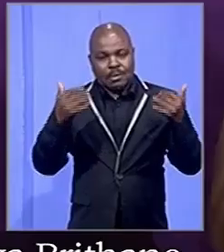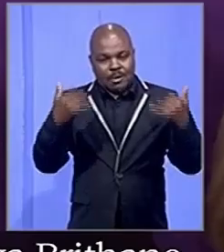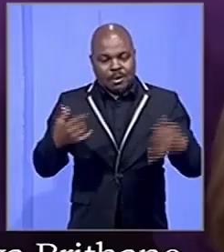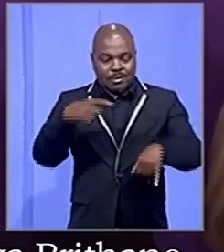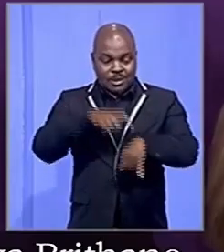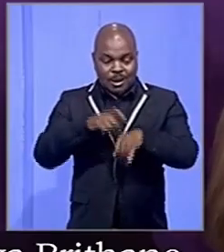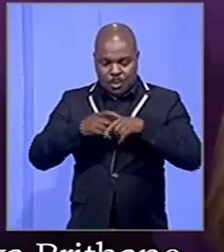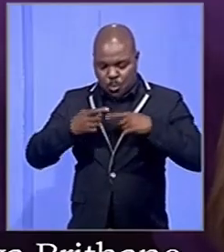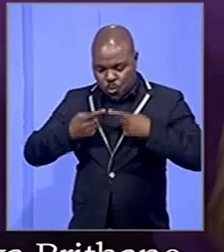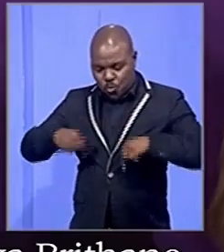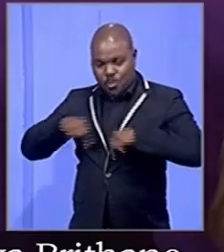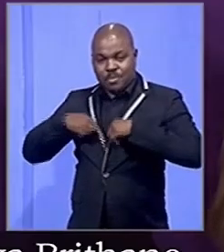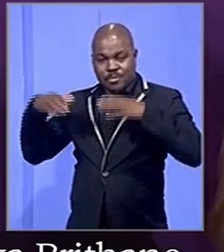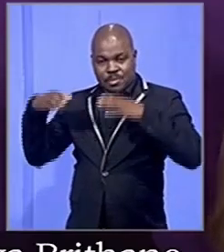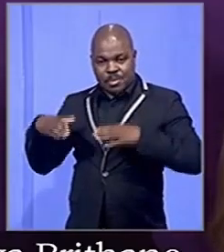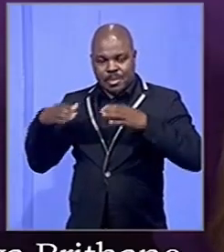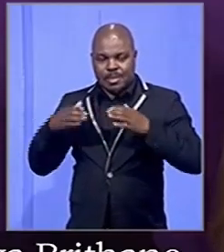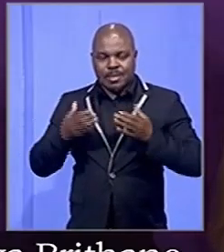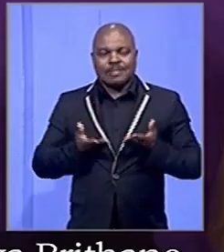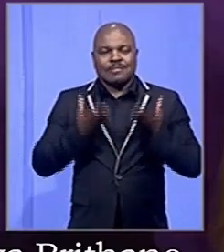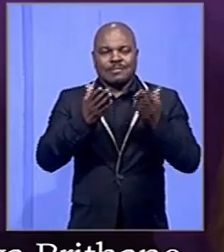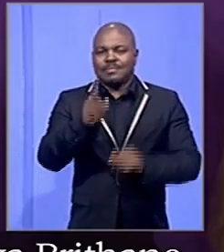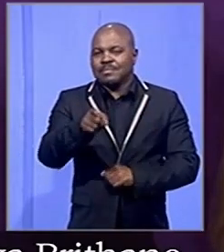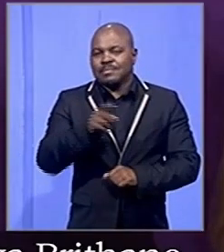time for us to deliver.